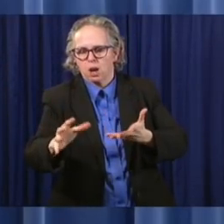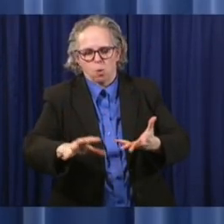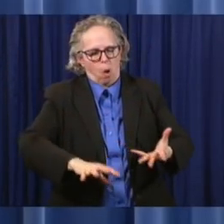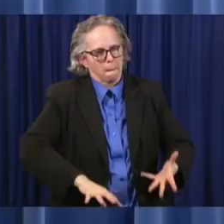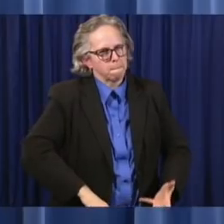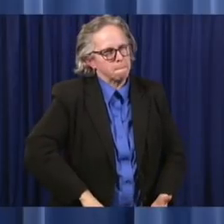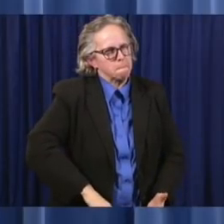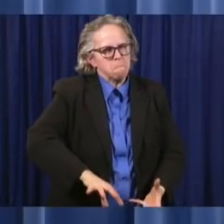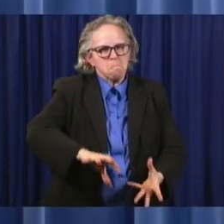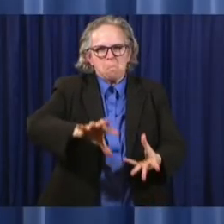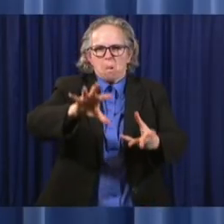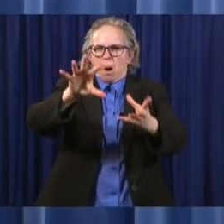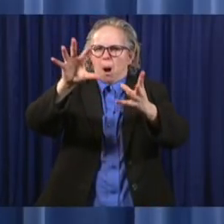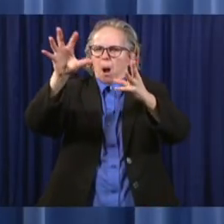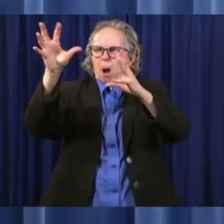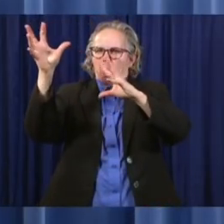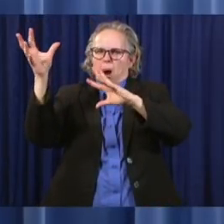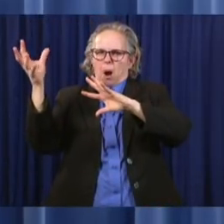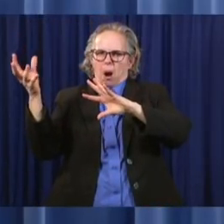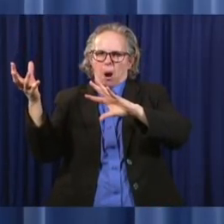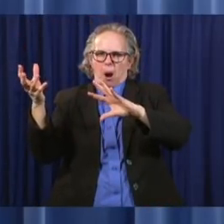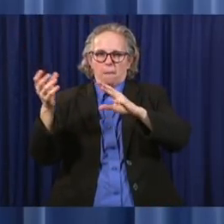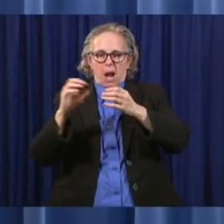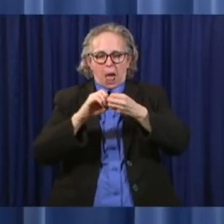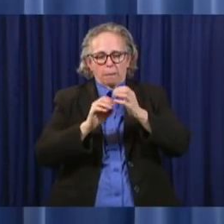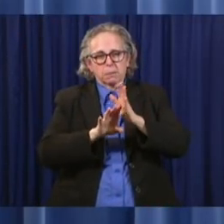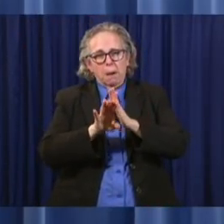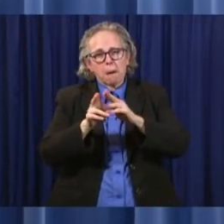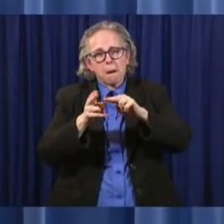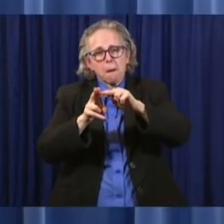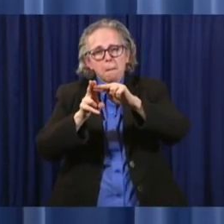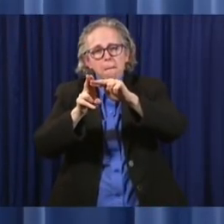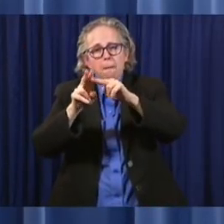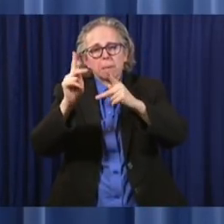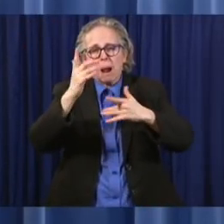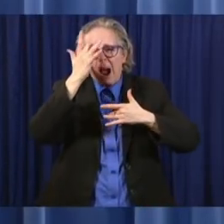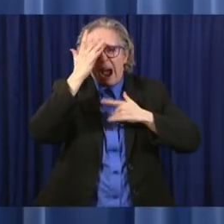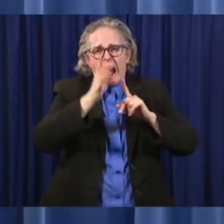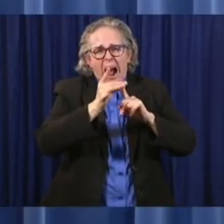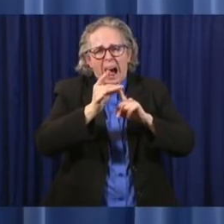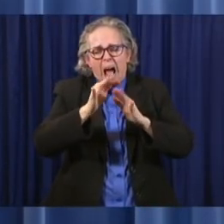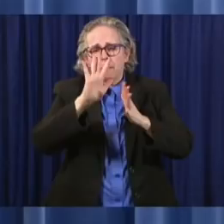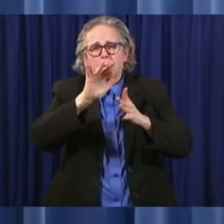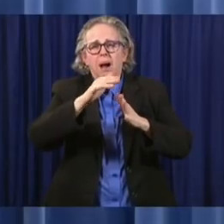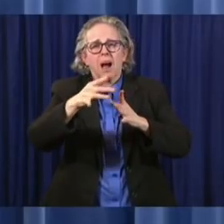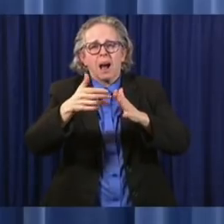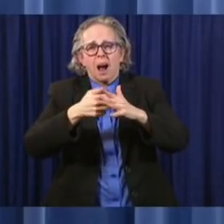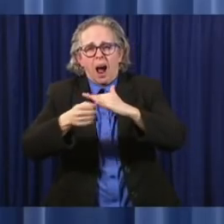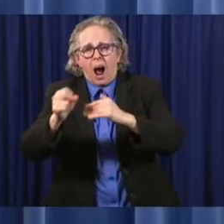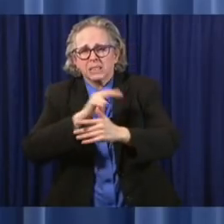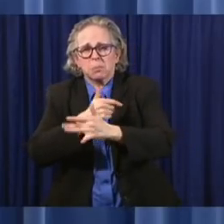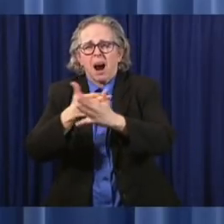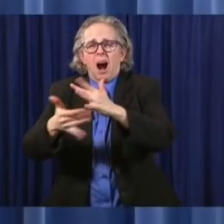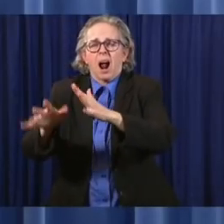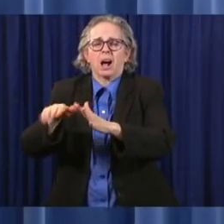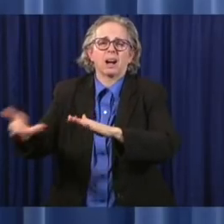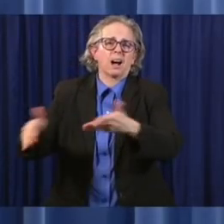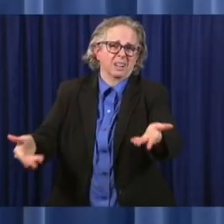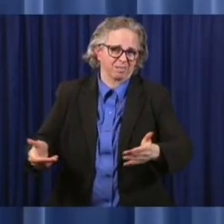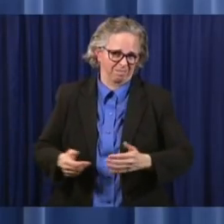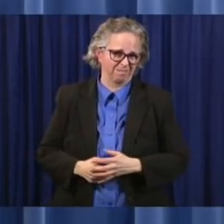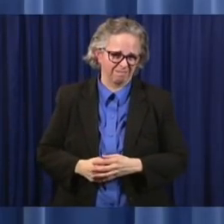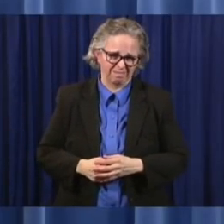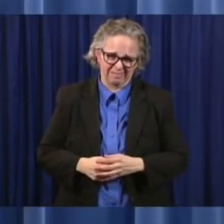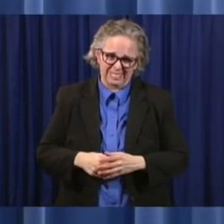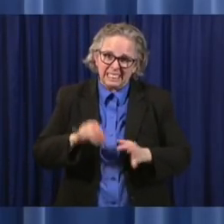want to see a spike. We don't want to see that go up dramatically. We don't want to then have to make choices about, are we